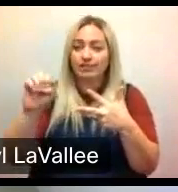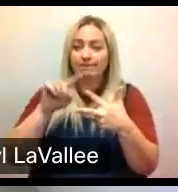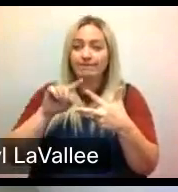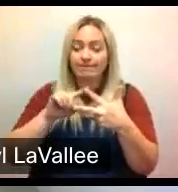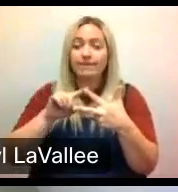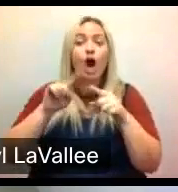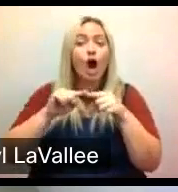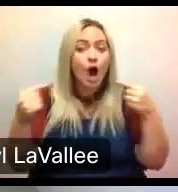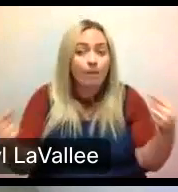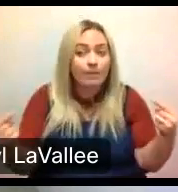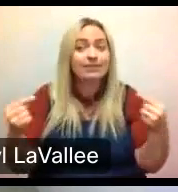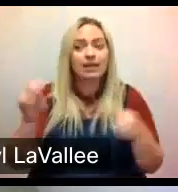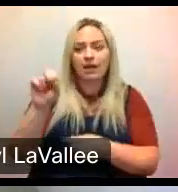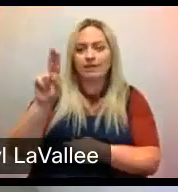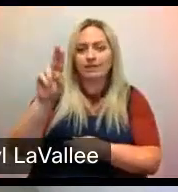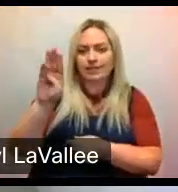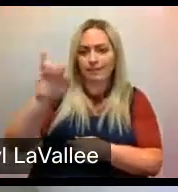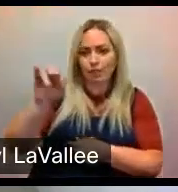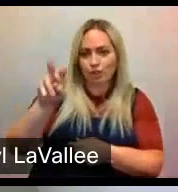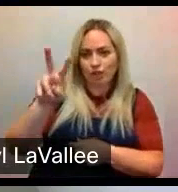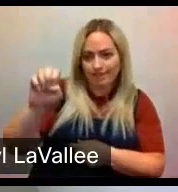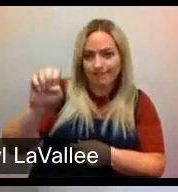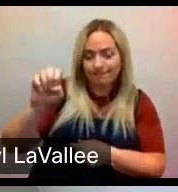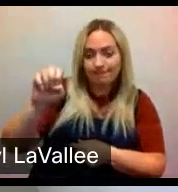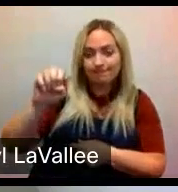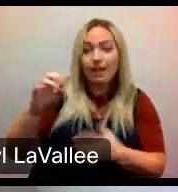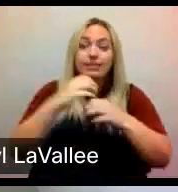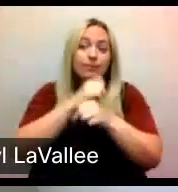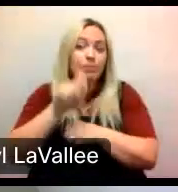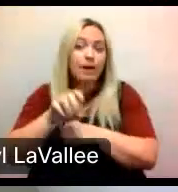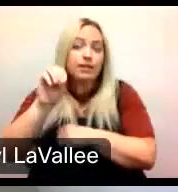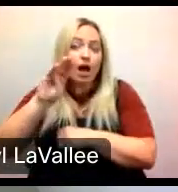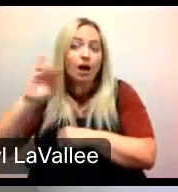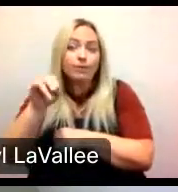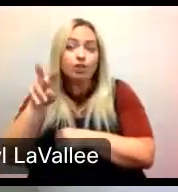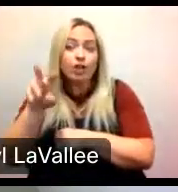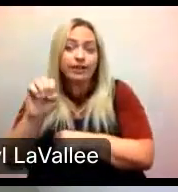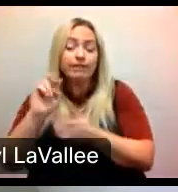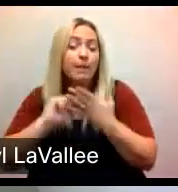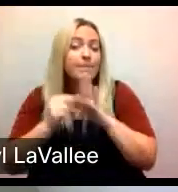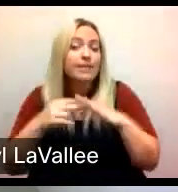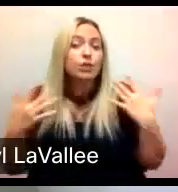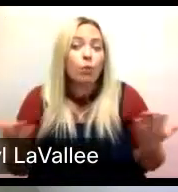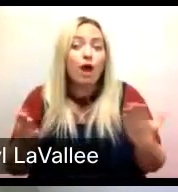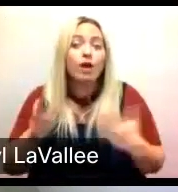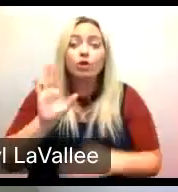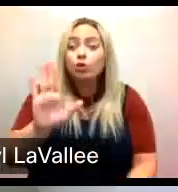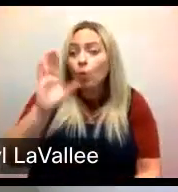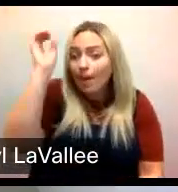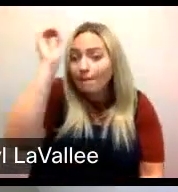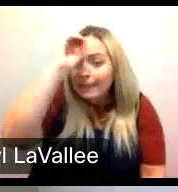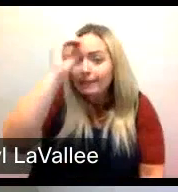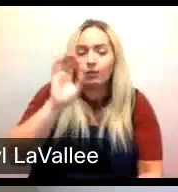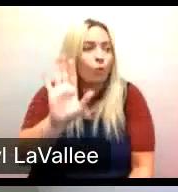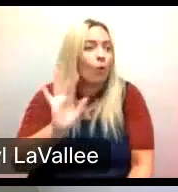opposite of subjective. So a summary must be objective. This means that your opinion,